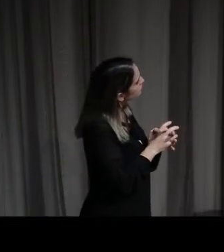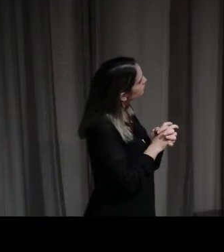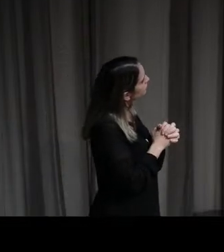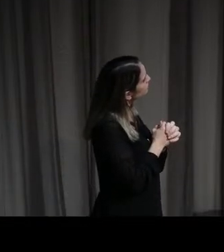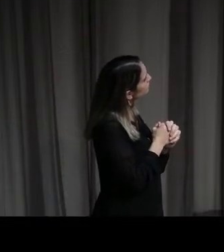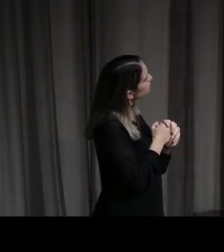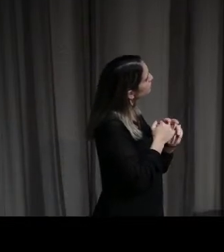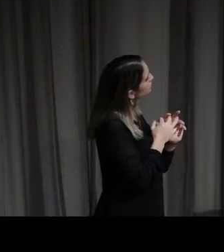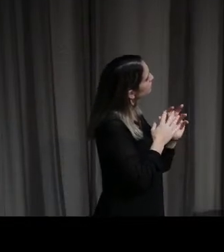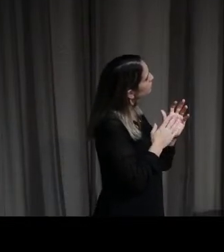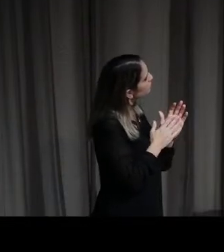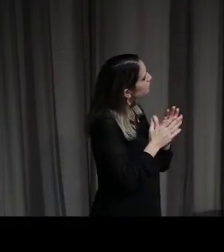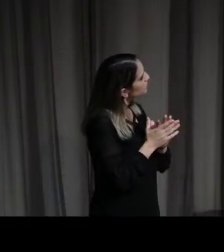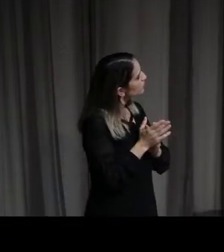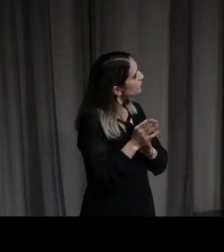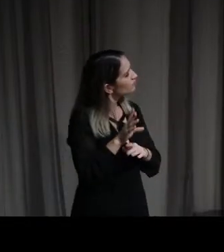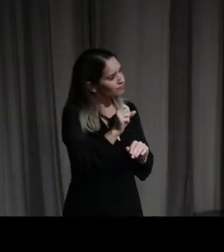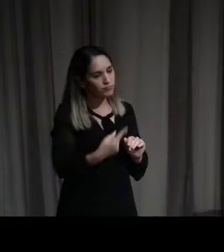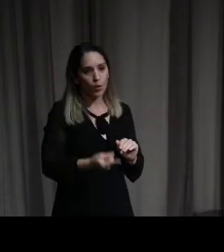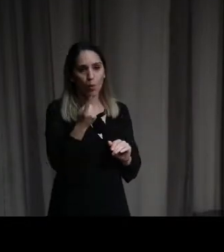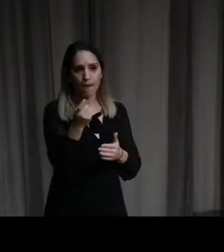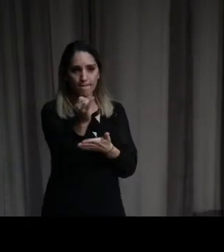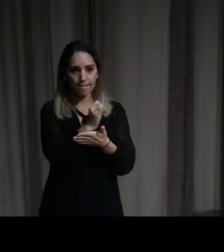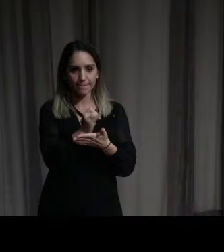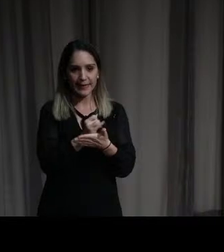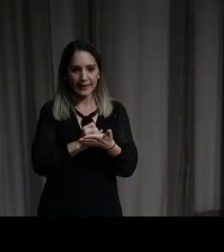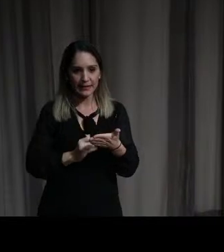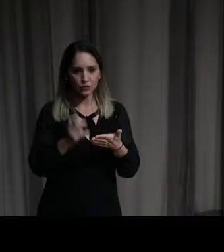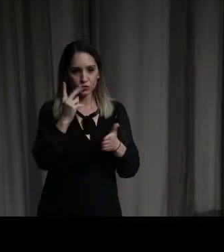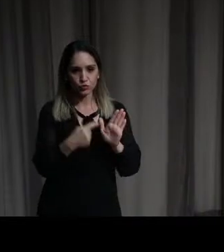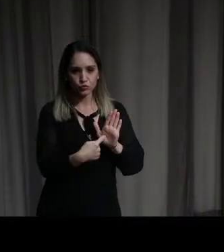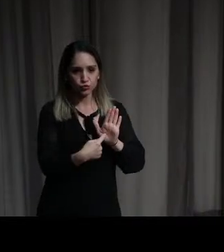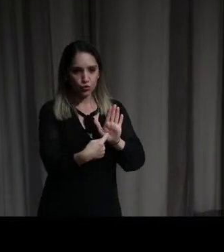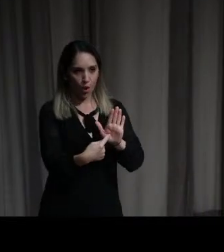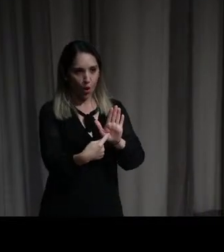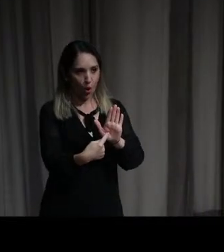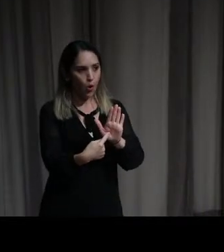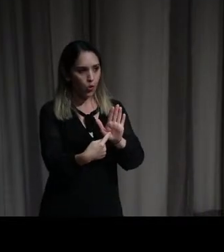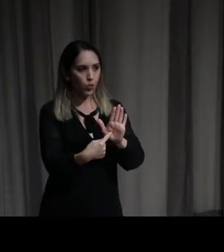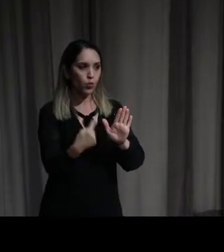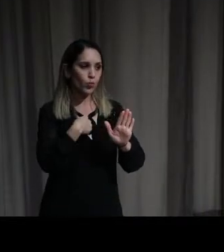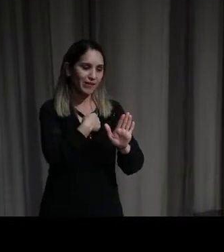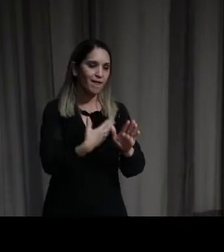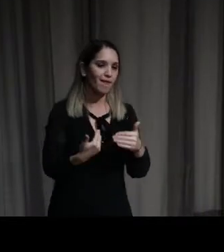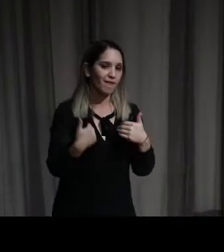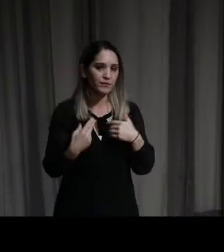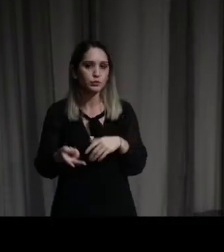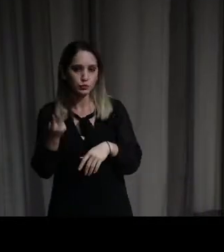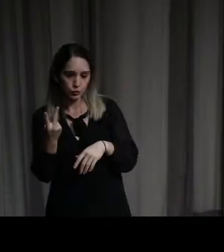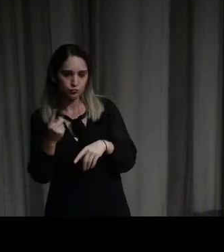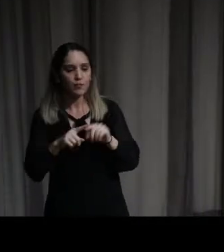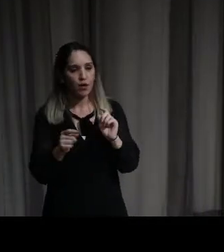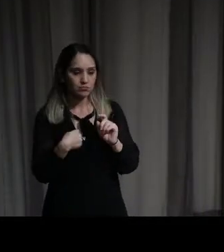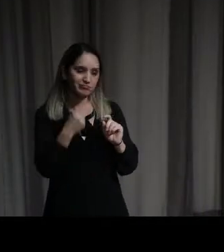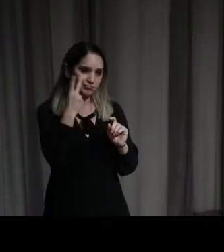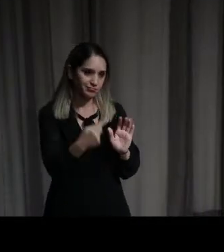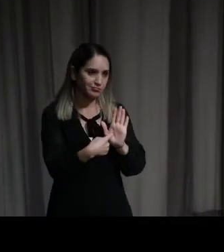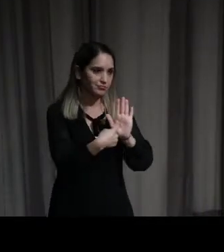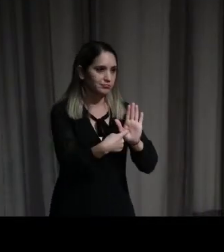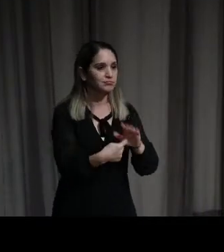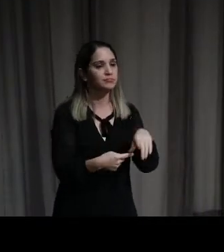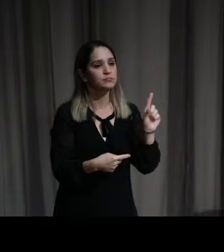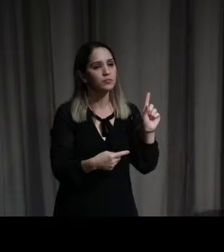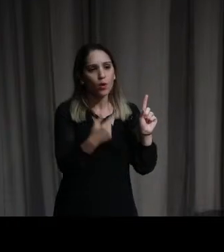we have actually in the show here. We have two, which kind of gives us a sense of what it looks